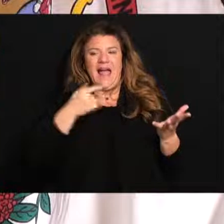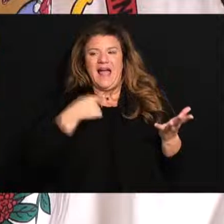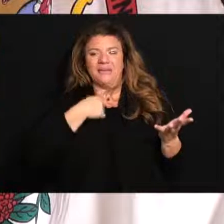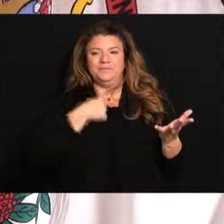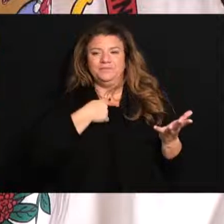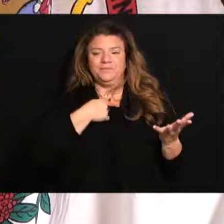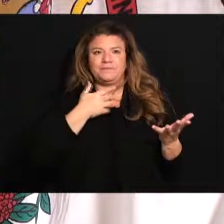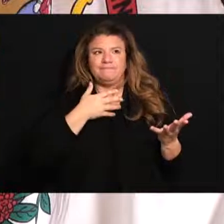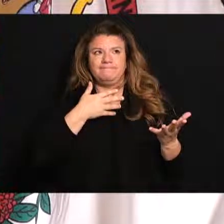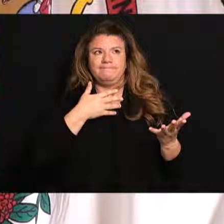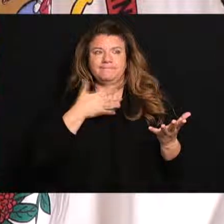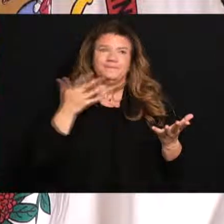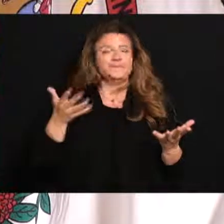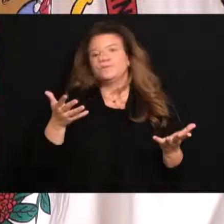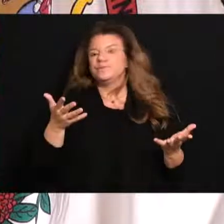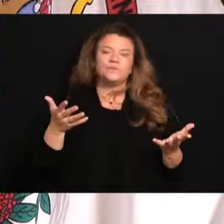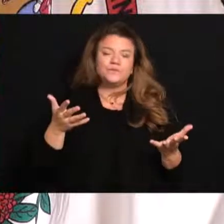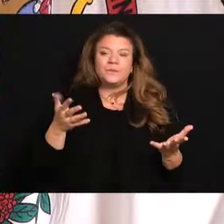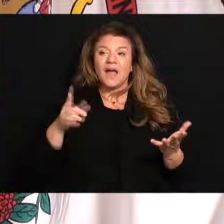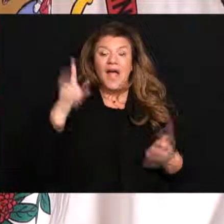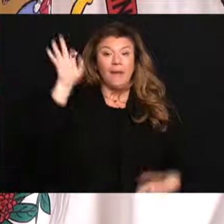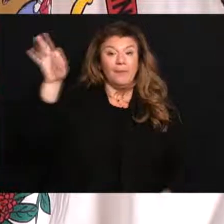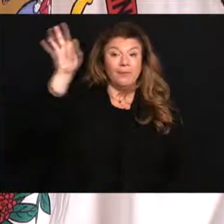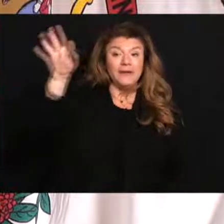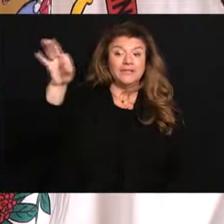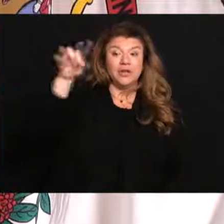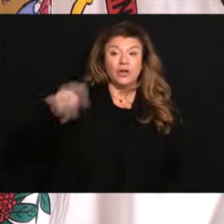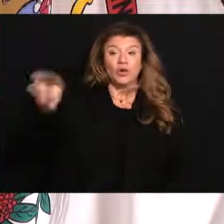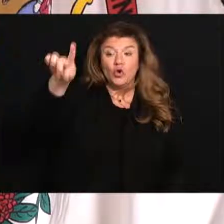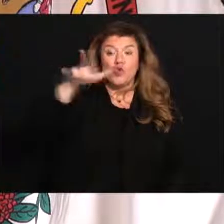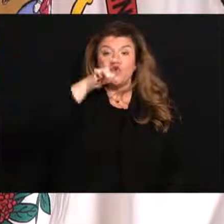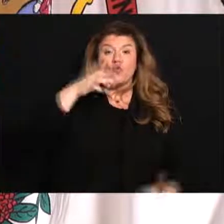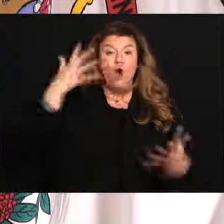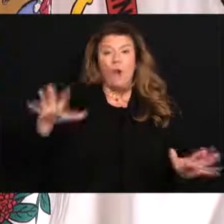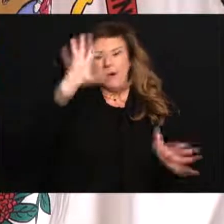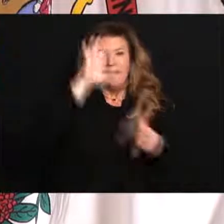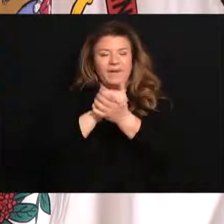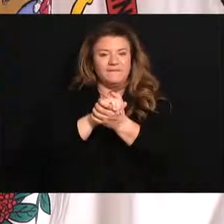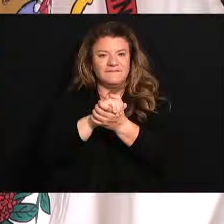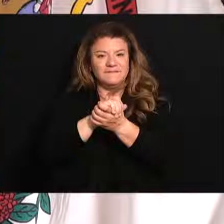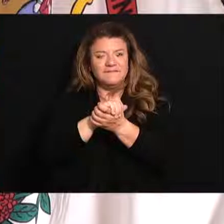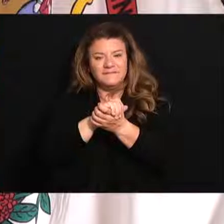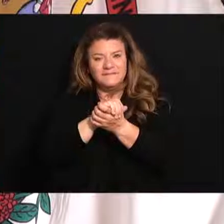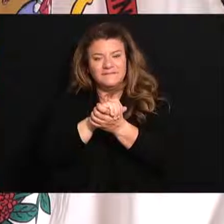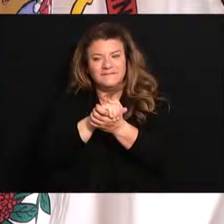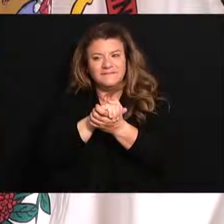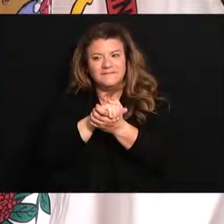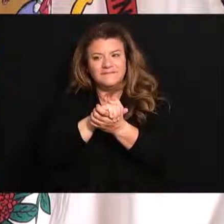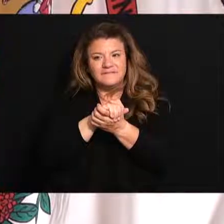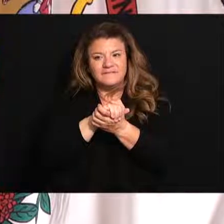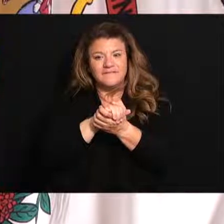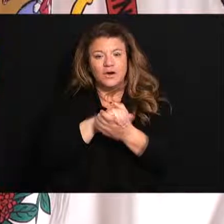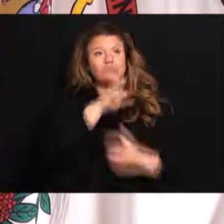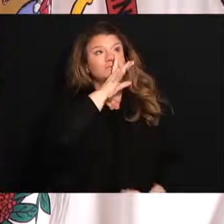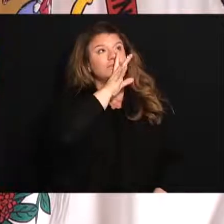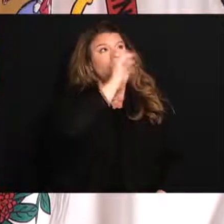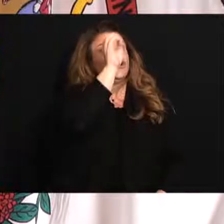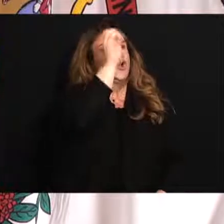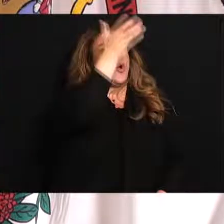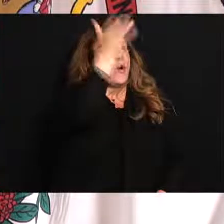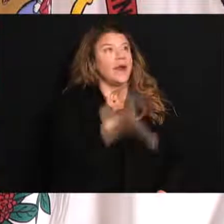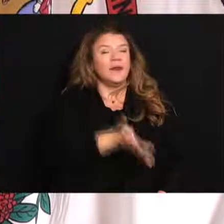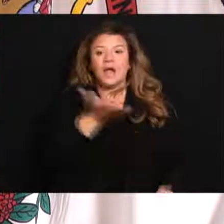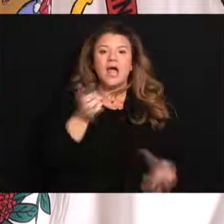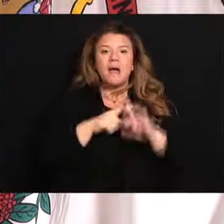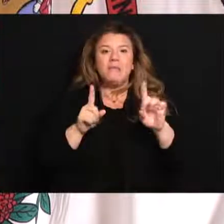at times I'm either preaching to the choir people really believe or barking at the moon. But